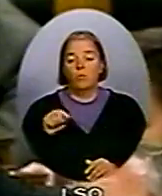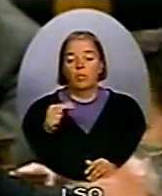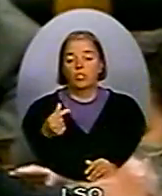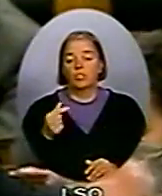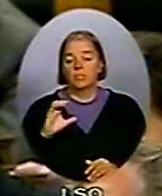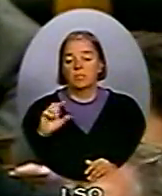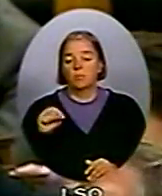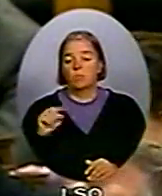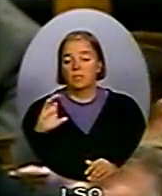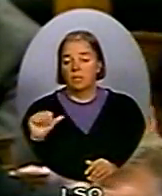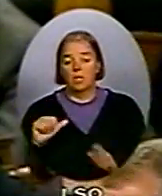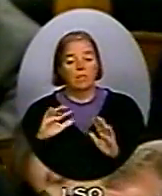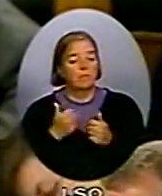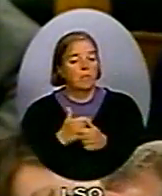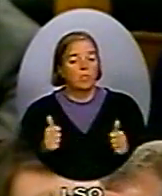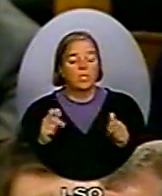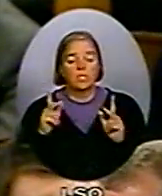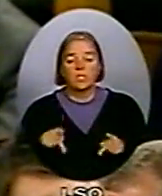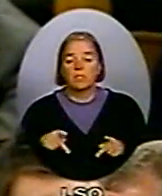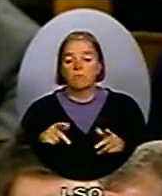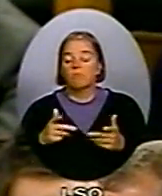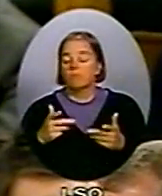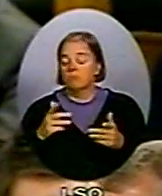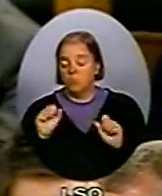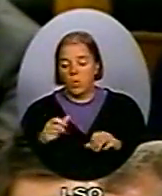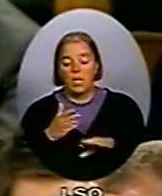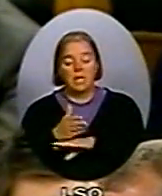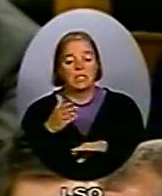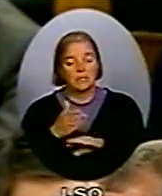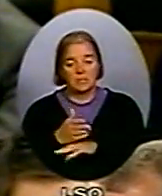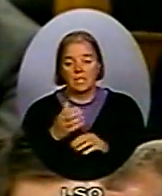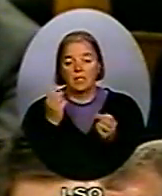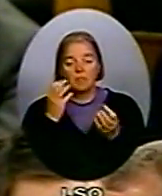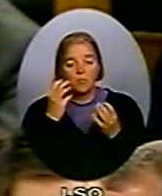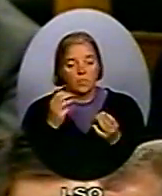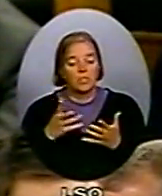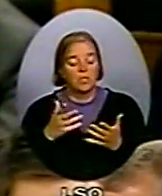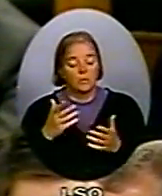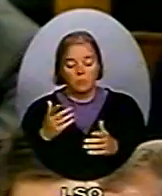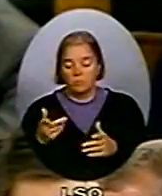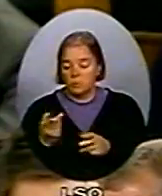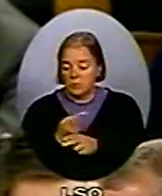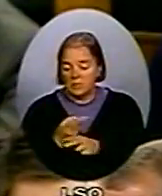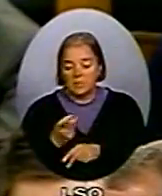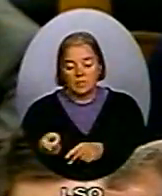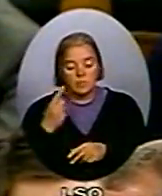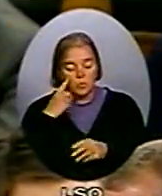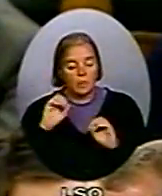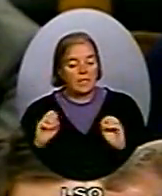can use it to create new apps for mobile phones, can use it to help their business or their